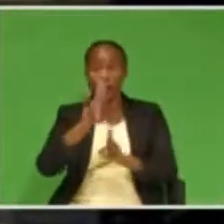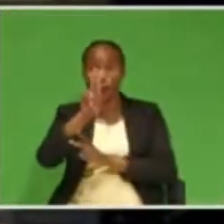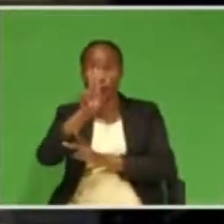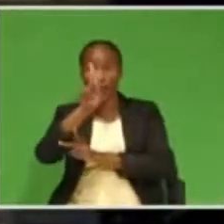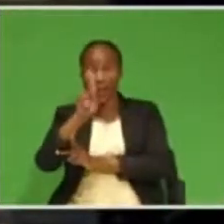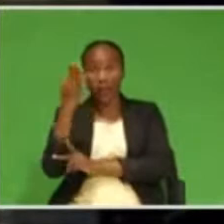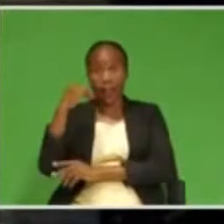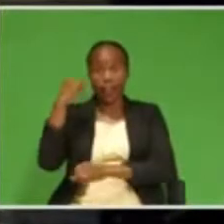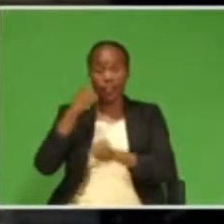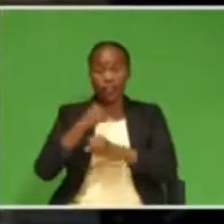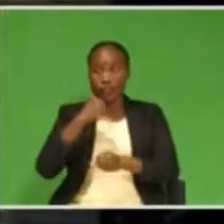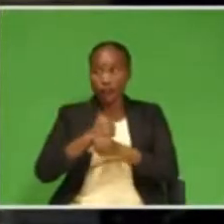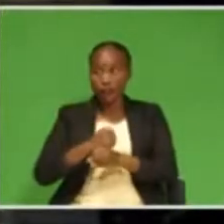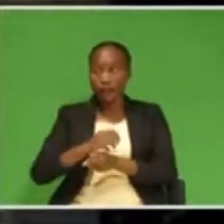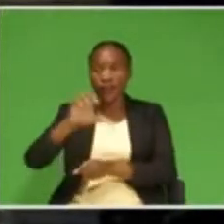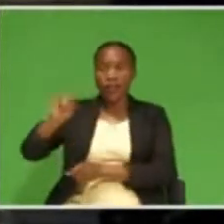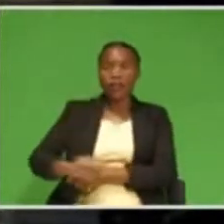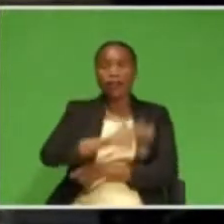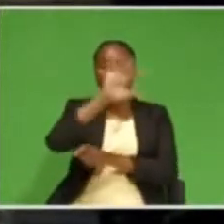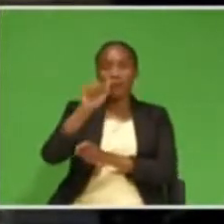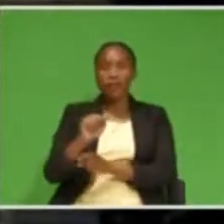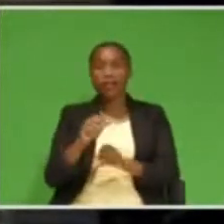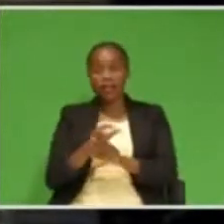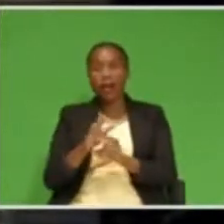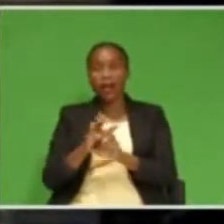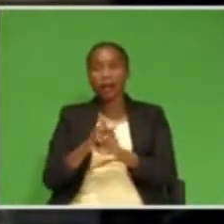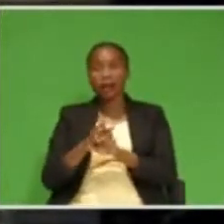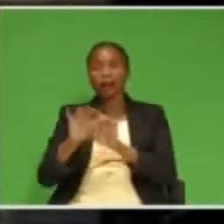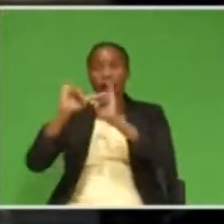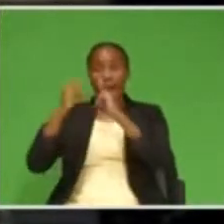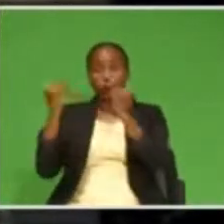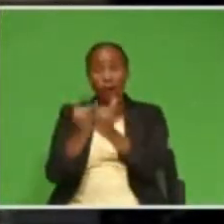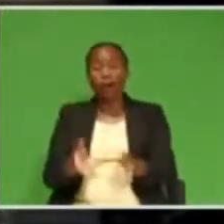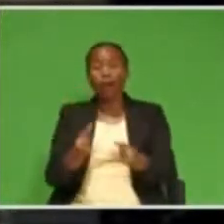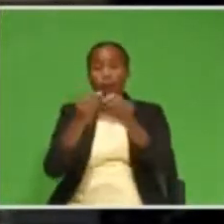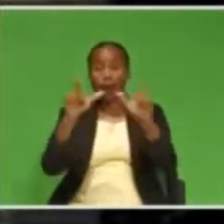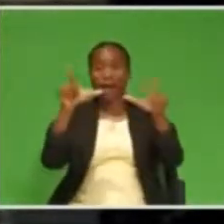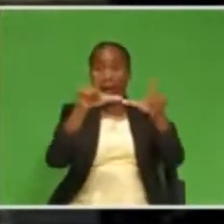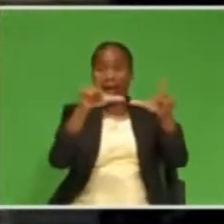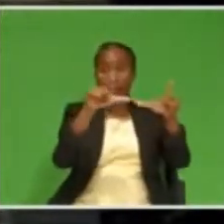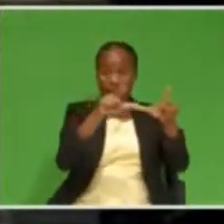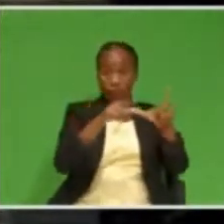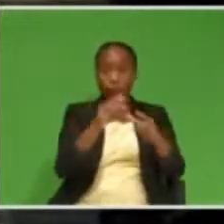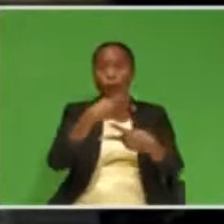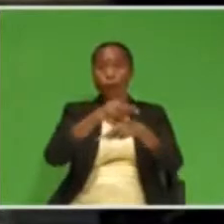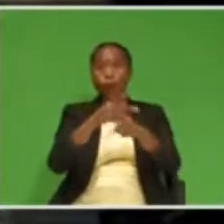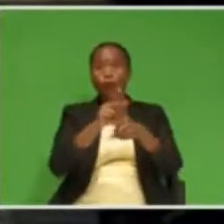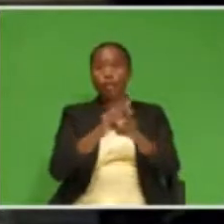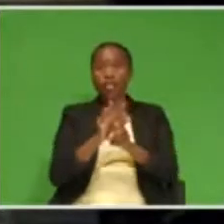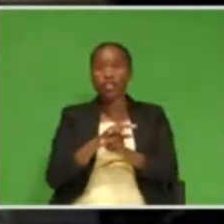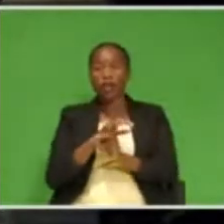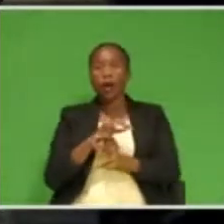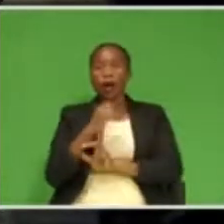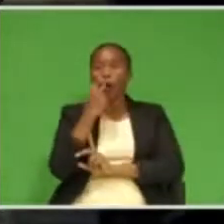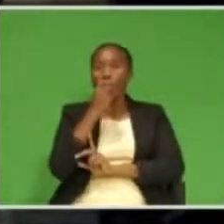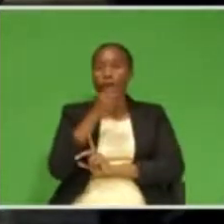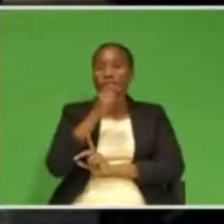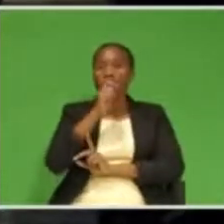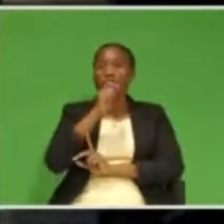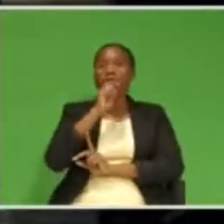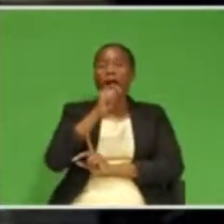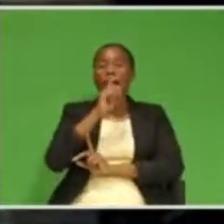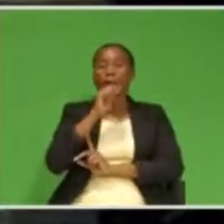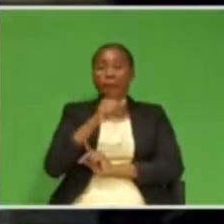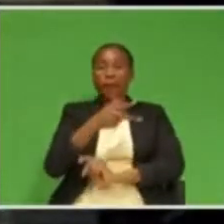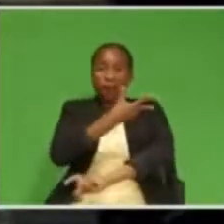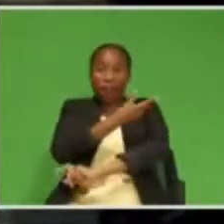African firm obtained a license to produce an oral vaccine for cholera for the